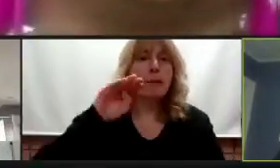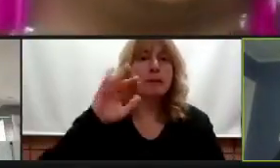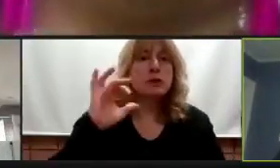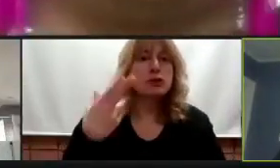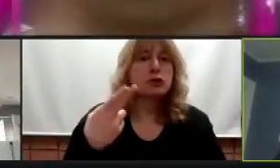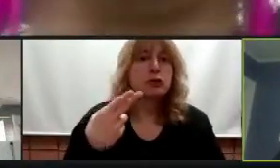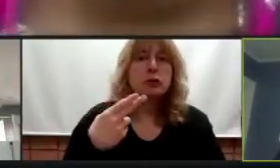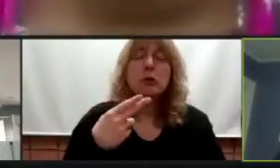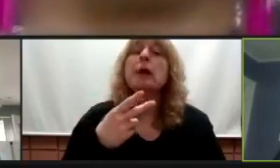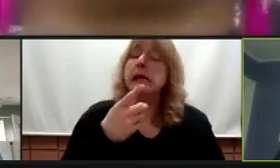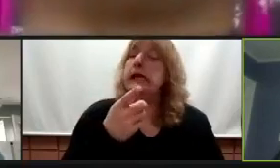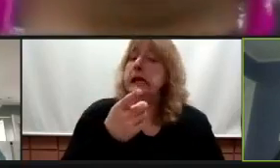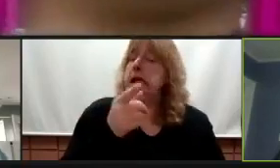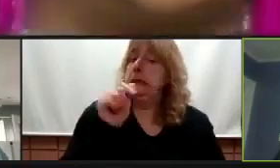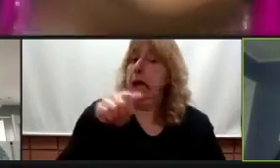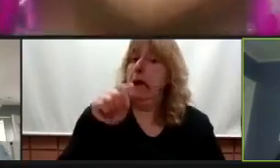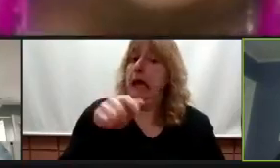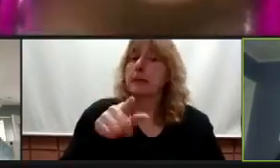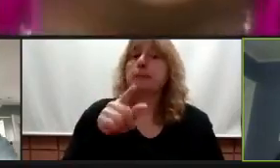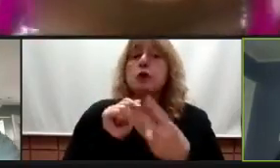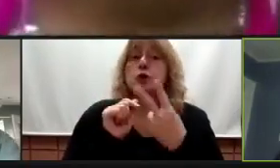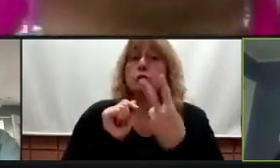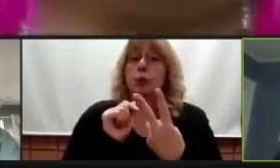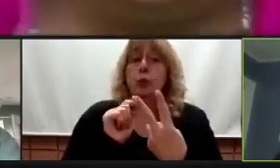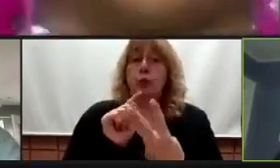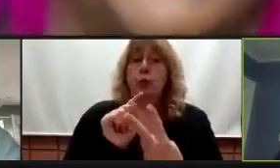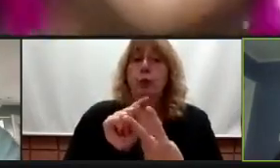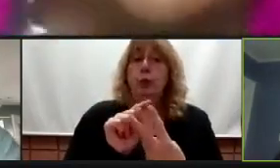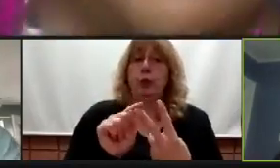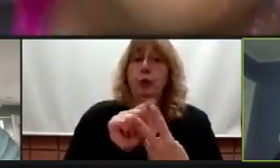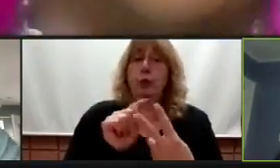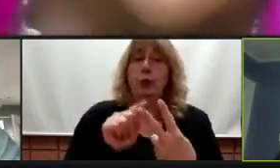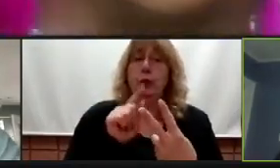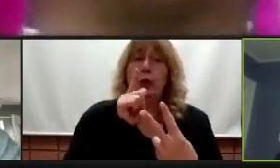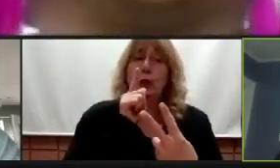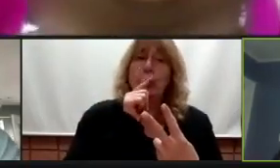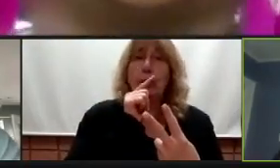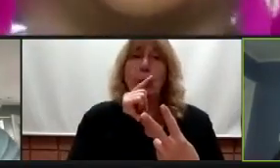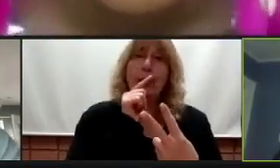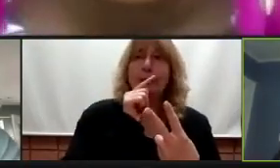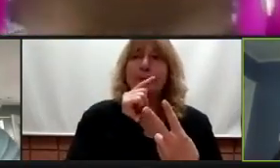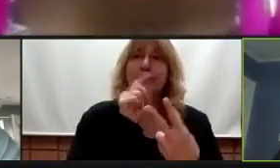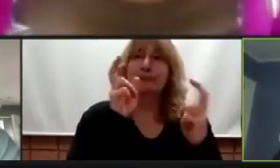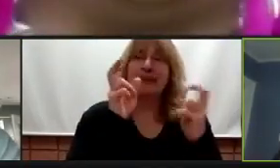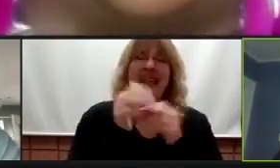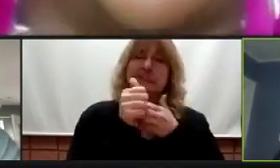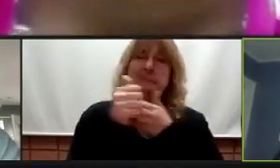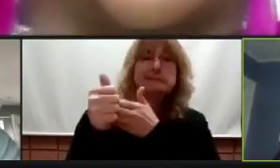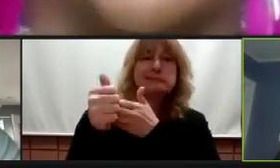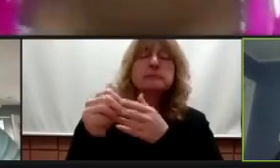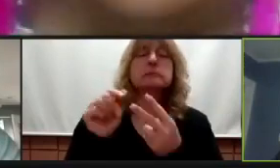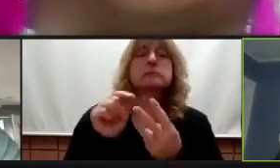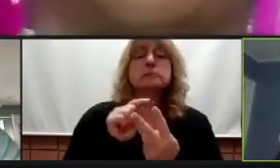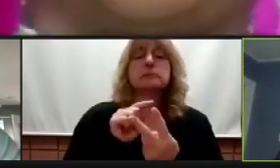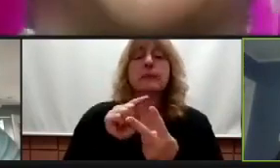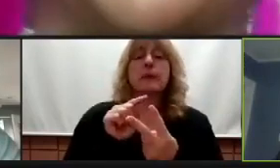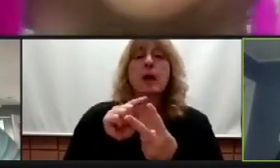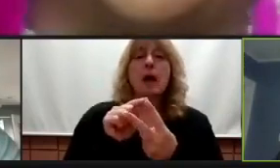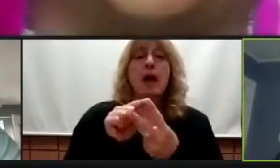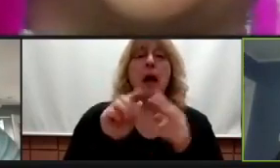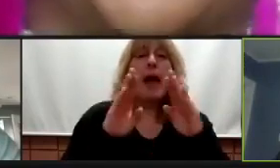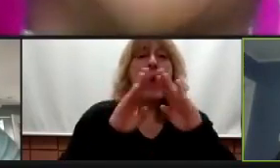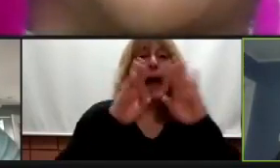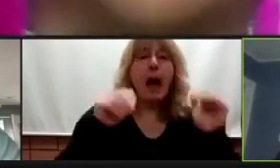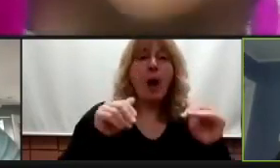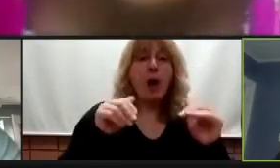the two in particular who were pretty much spearheading some of this we have the House